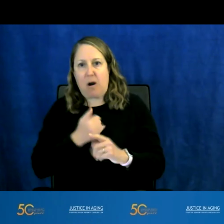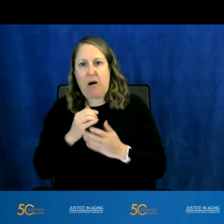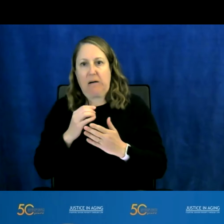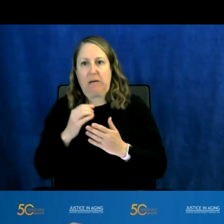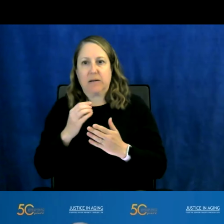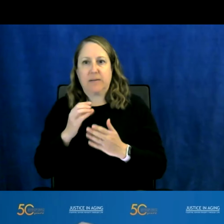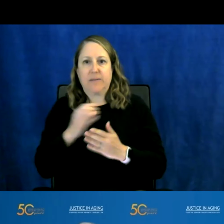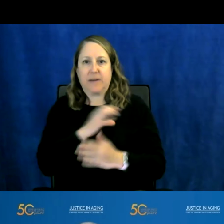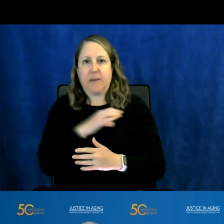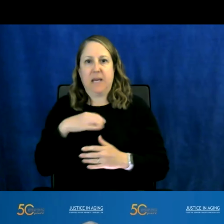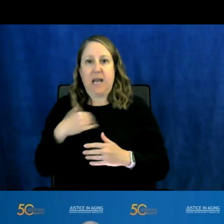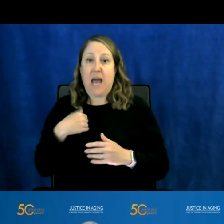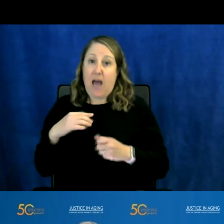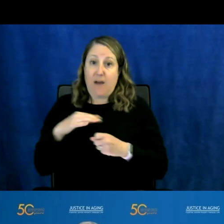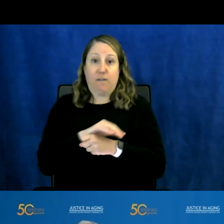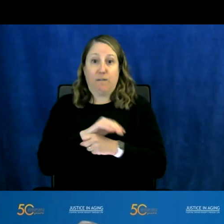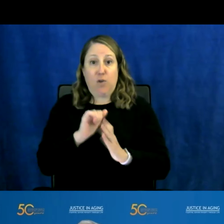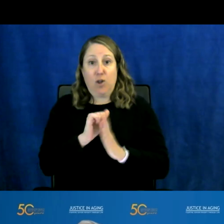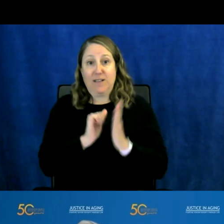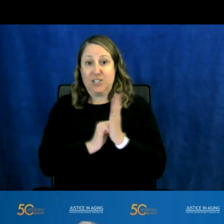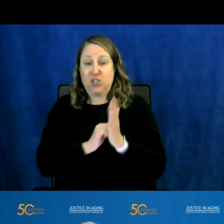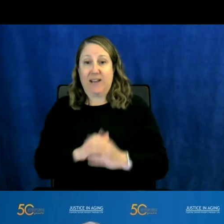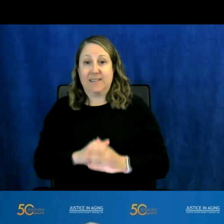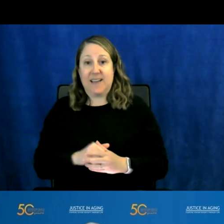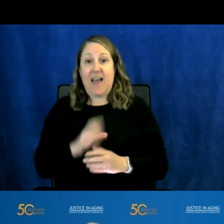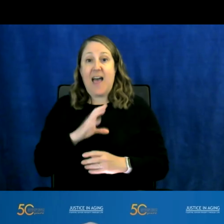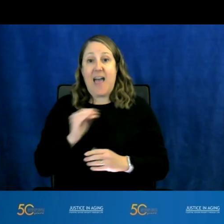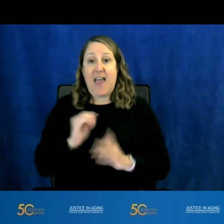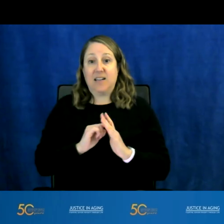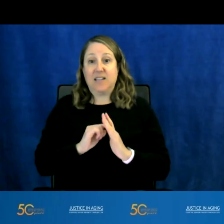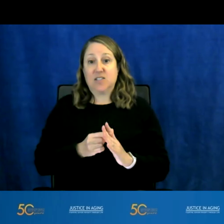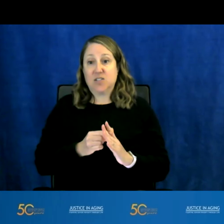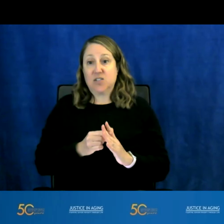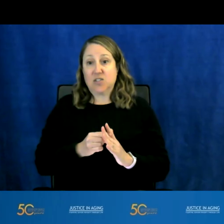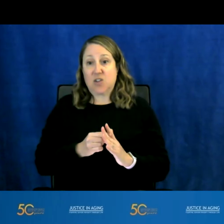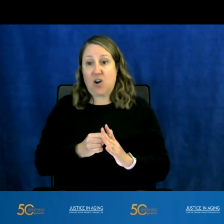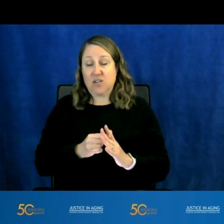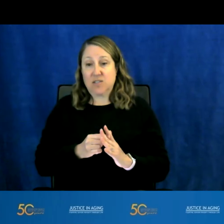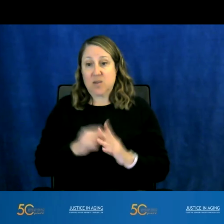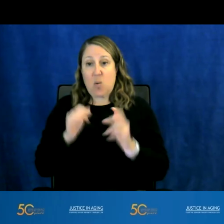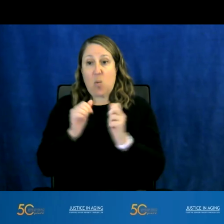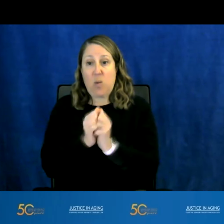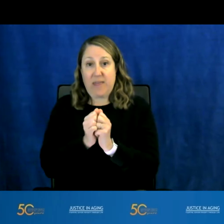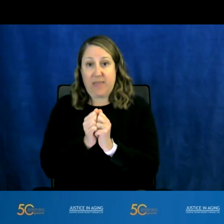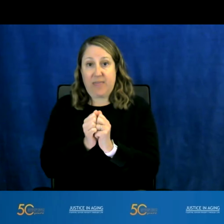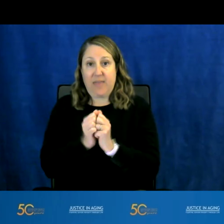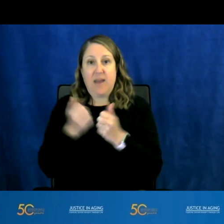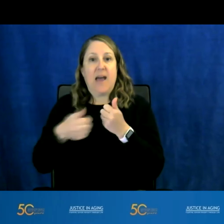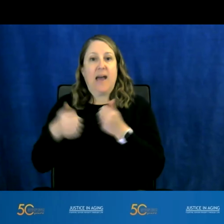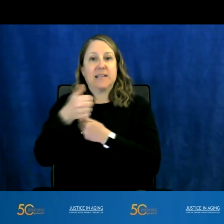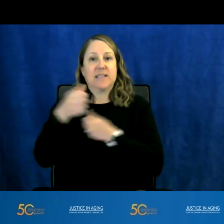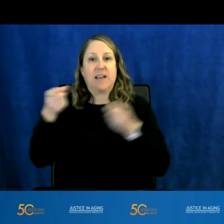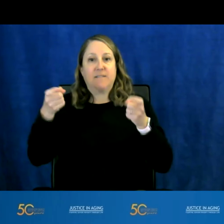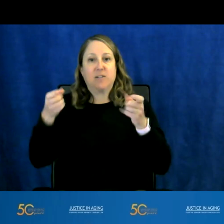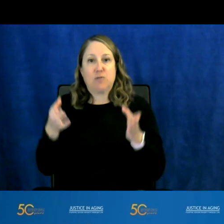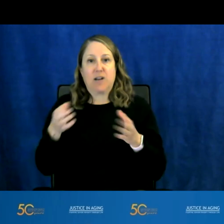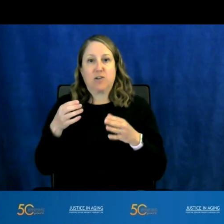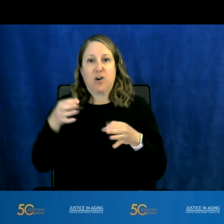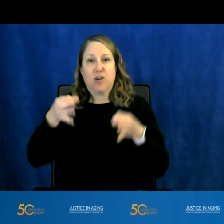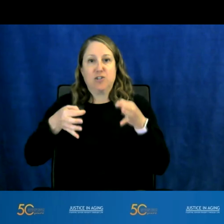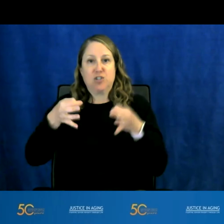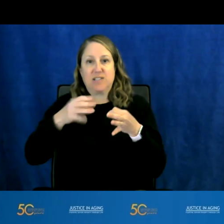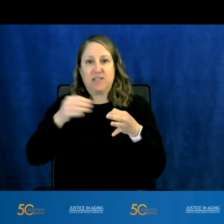agenda. It's a very packed agenda, and it begins with our executive director at Justice and Aging,